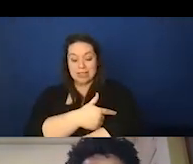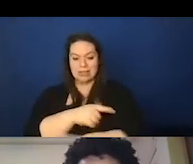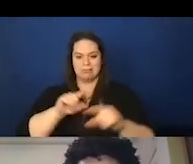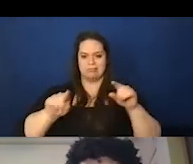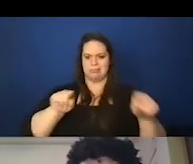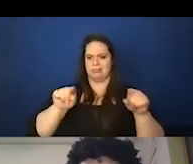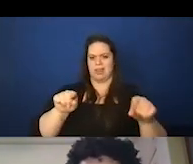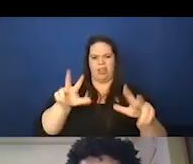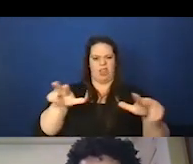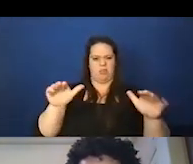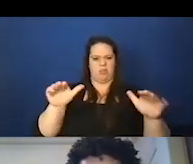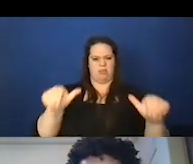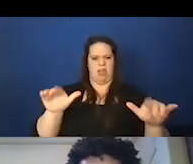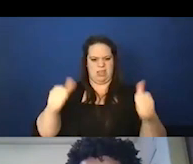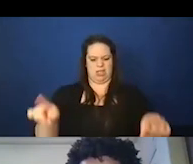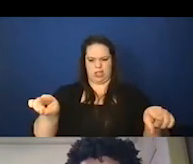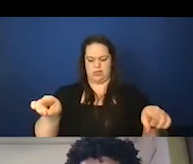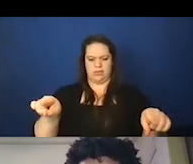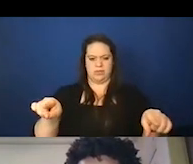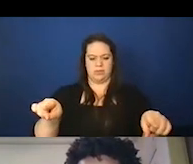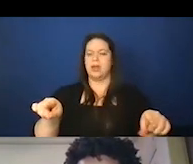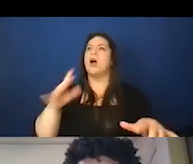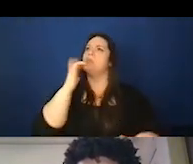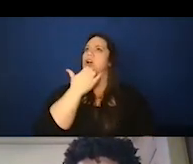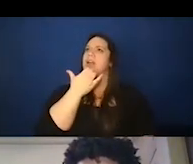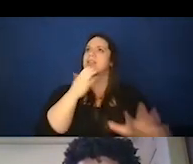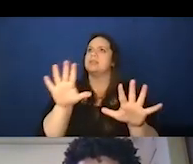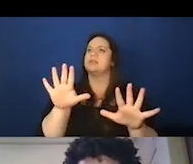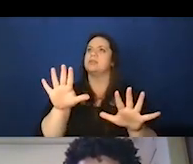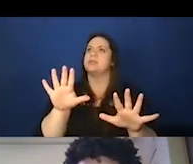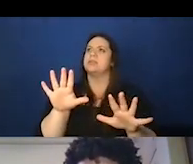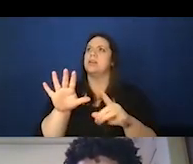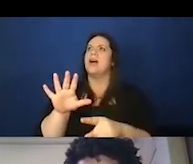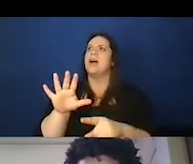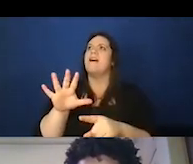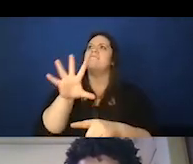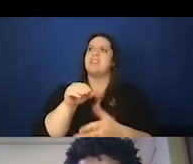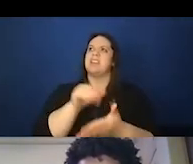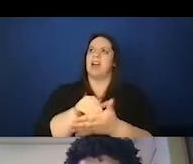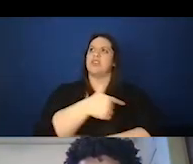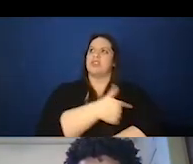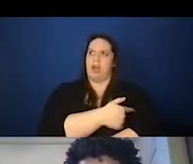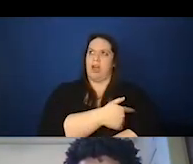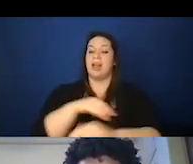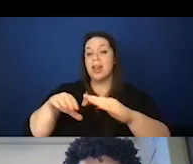33,000, I'm sorry, out of 15,000 who got the shot, less than